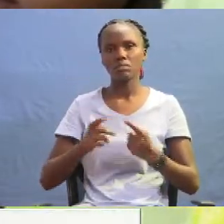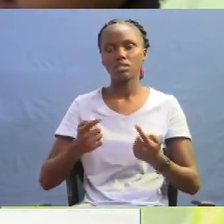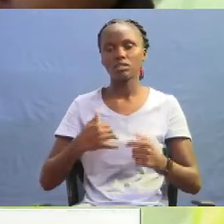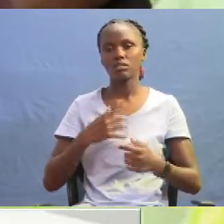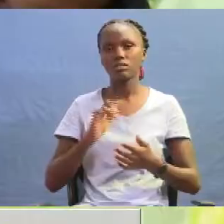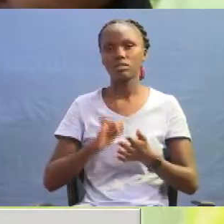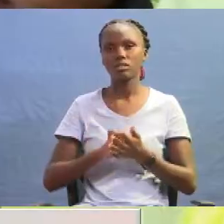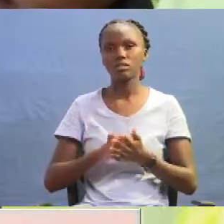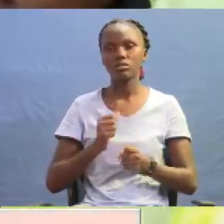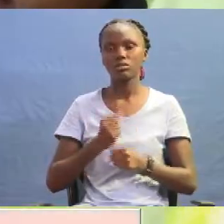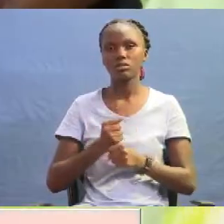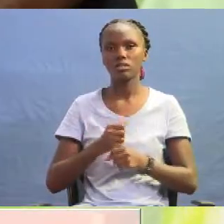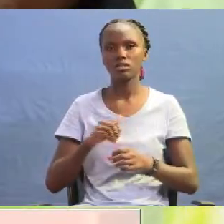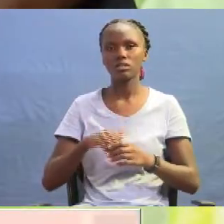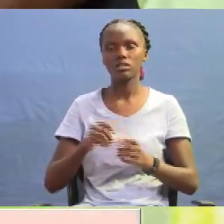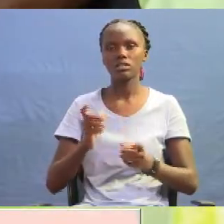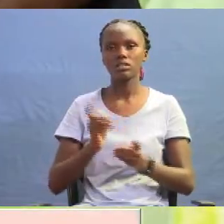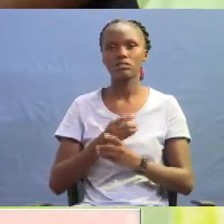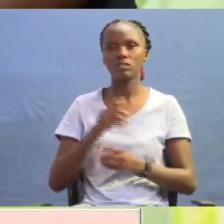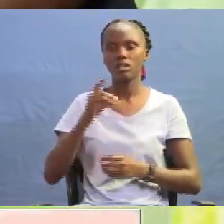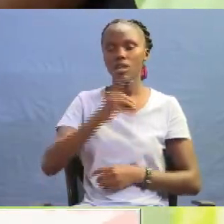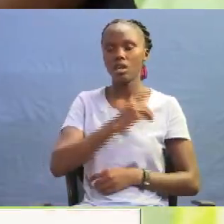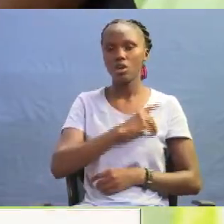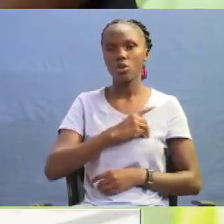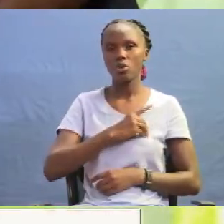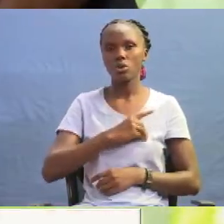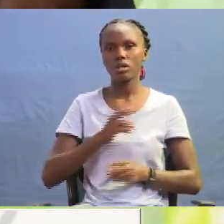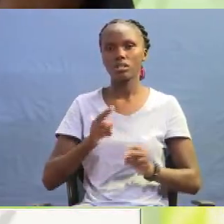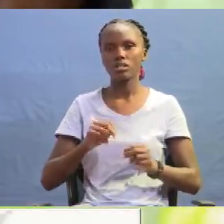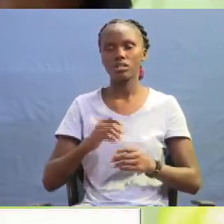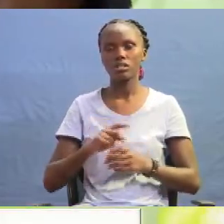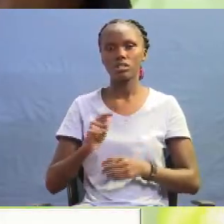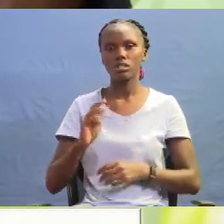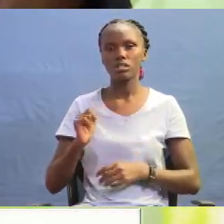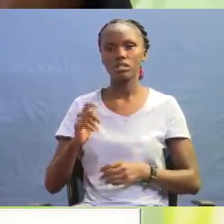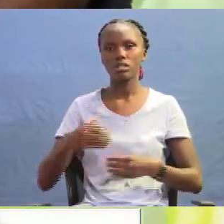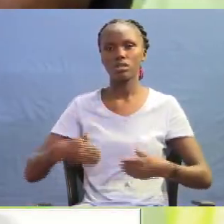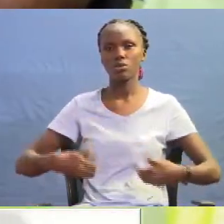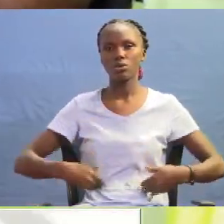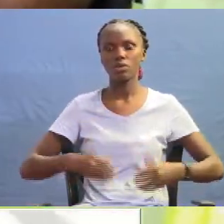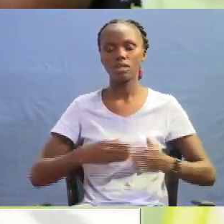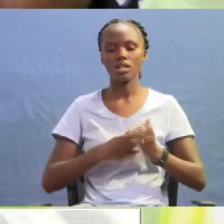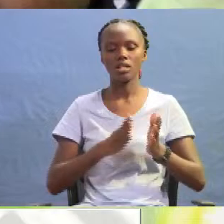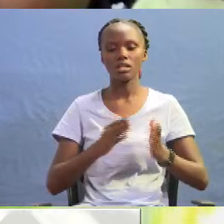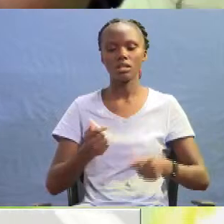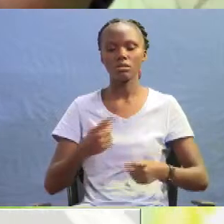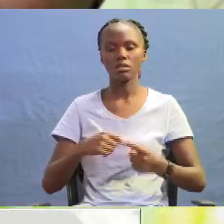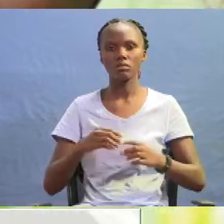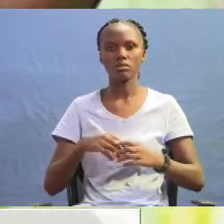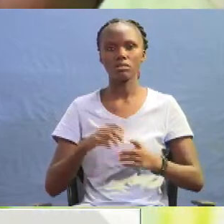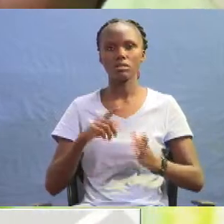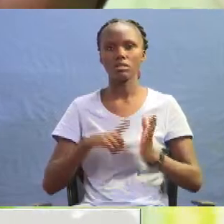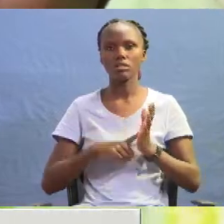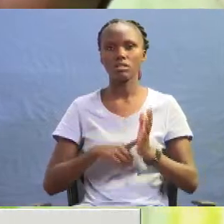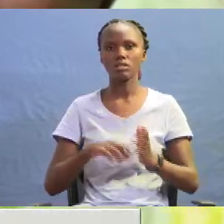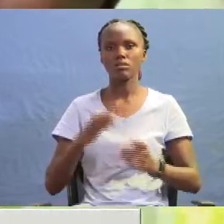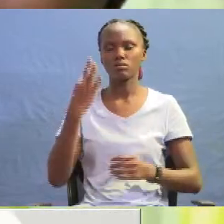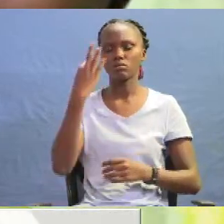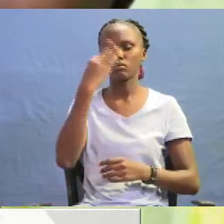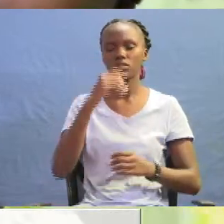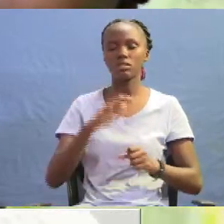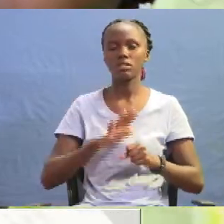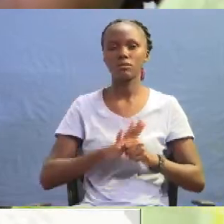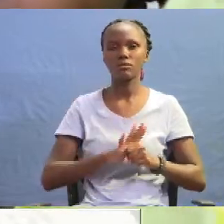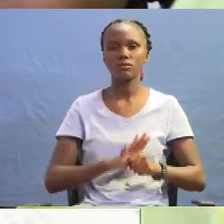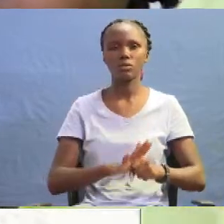full solidarity with Pastor Dorcas, Honorable Jane Kihara, and youth leader Wanjiko Thega. Their courage in the face of